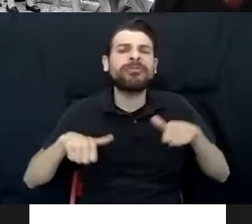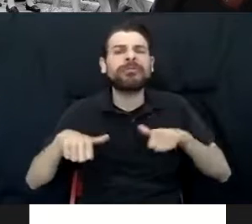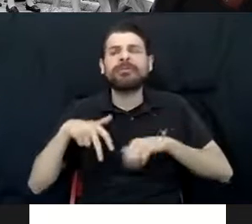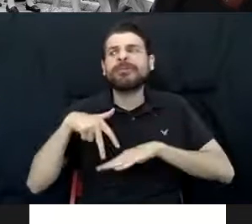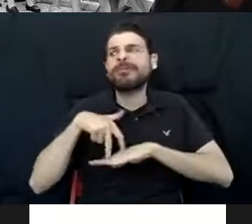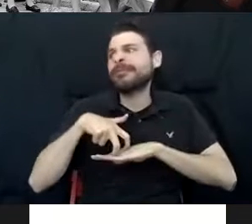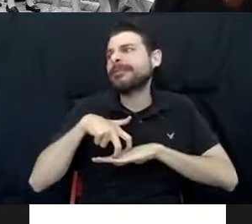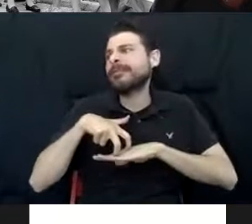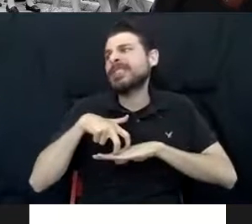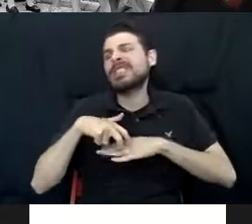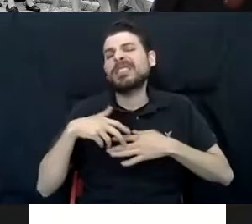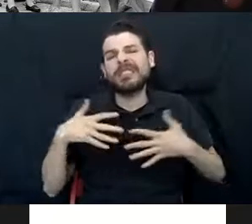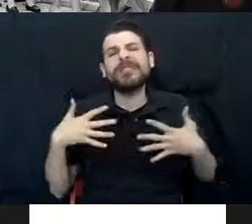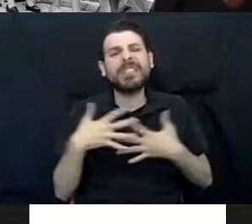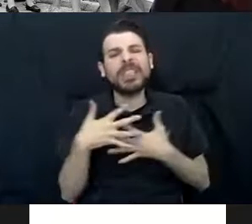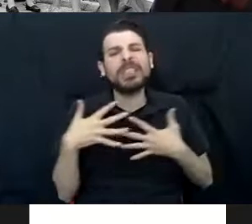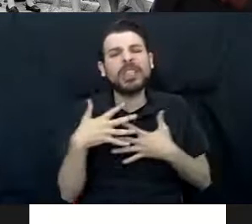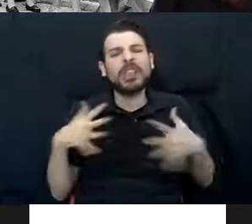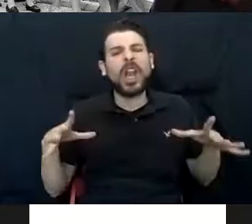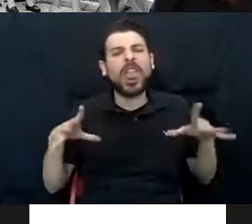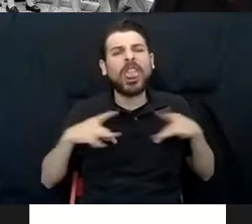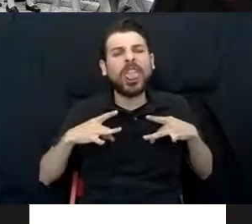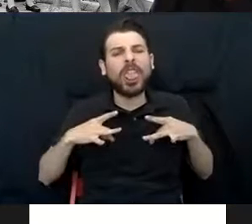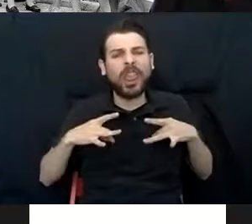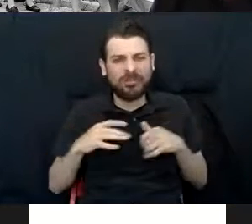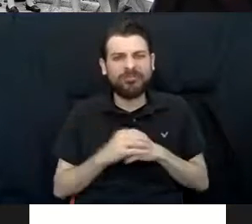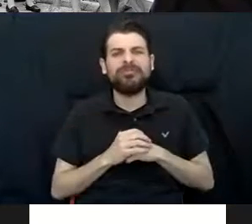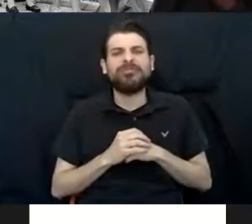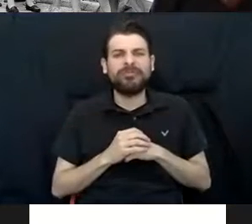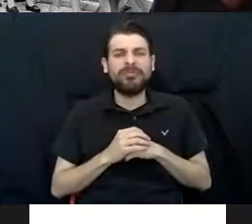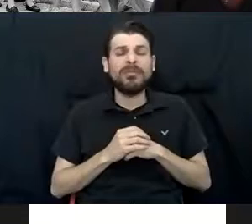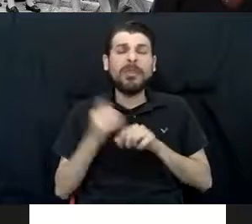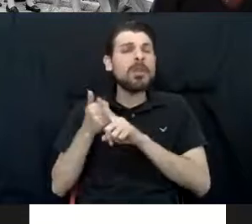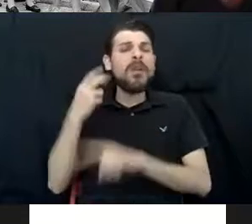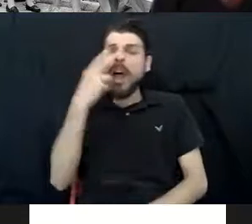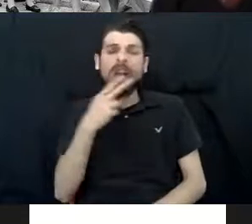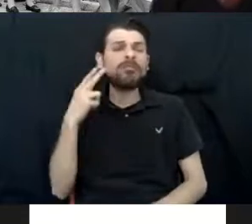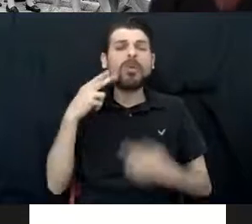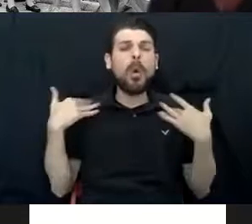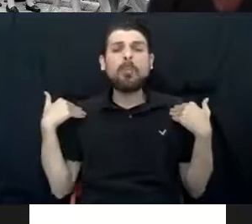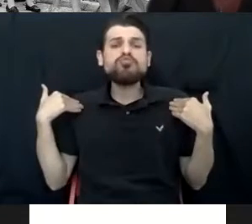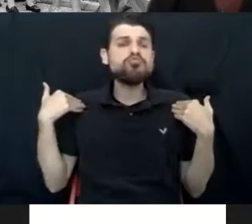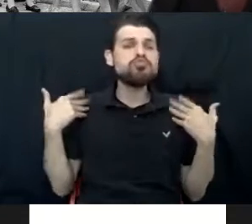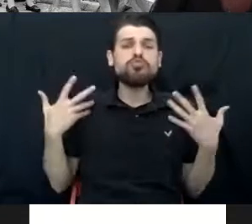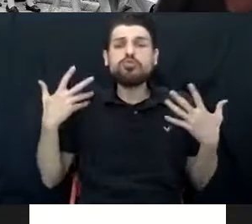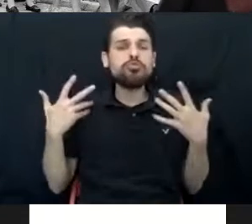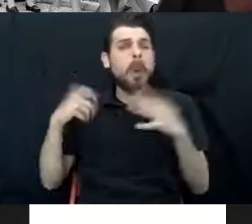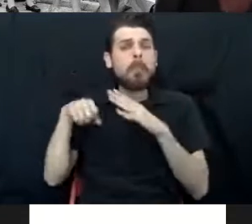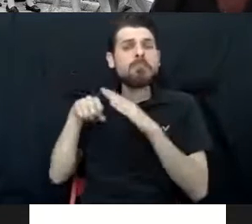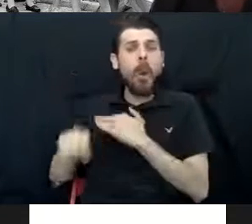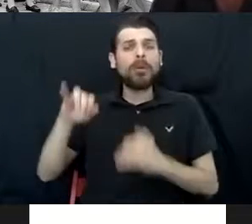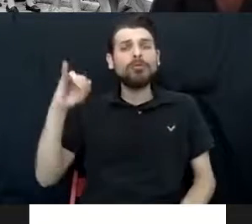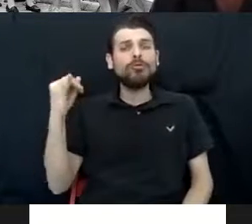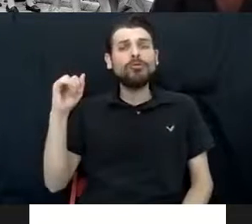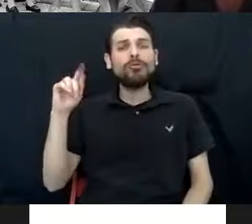fear was upon him. A handsome, broad-shouldered man from Jackson, he stood